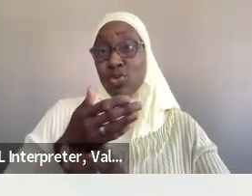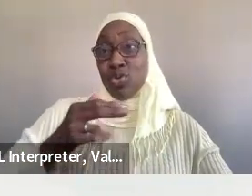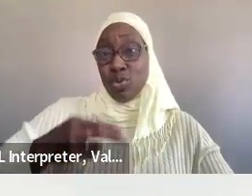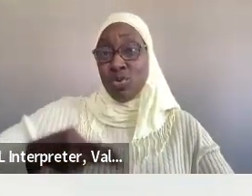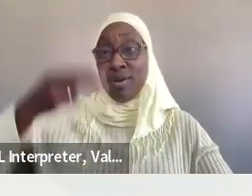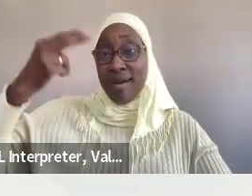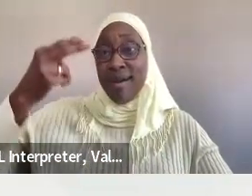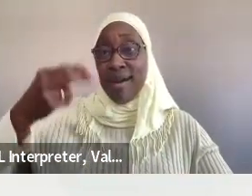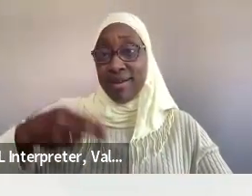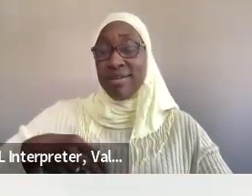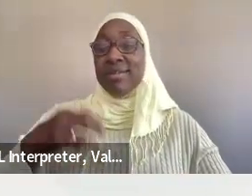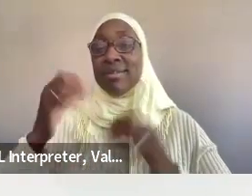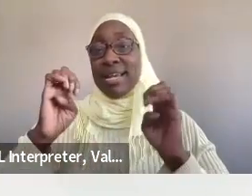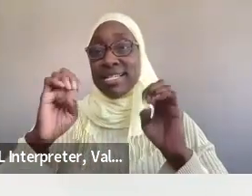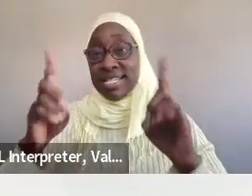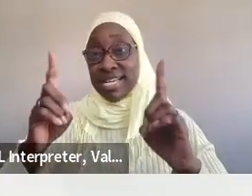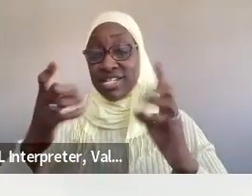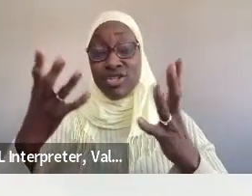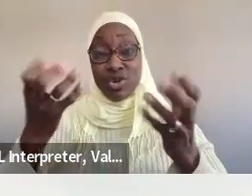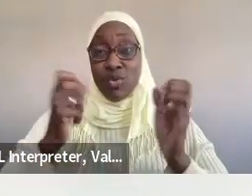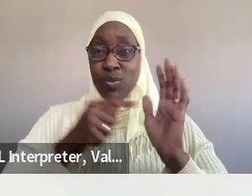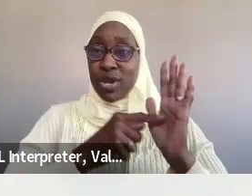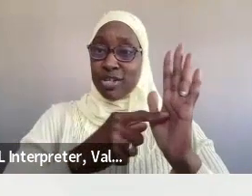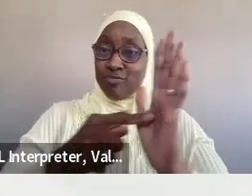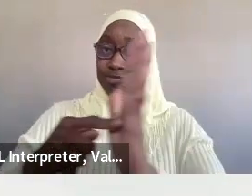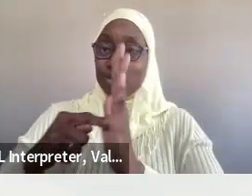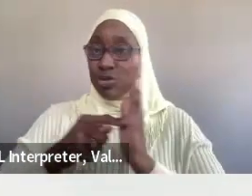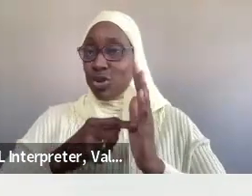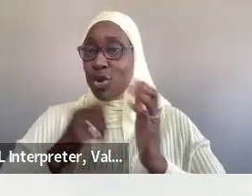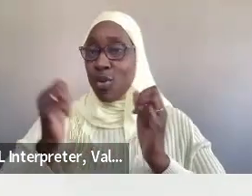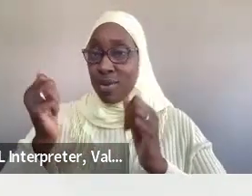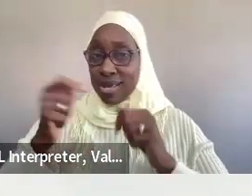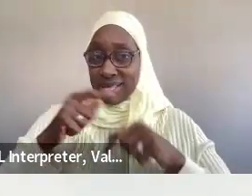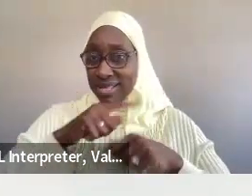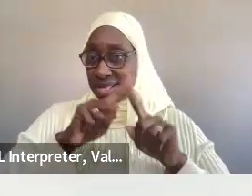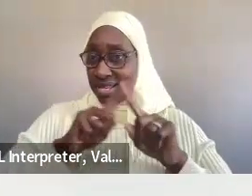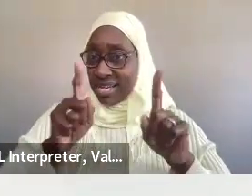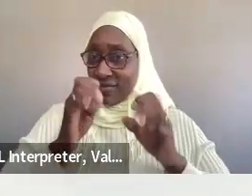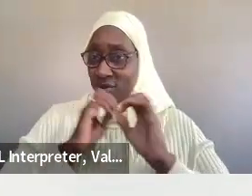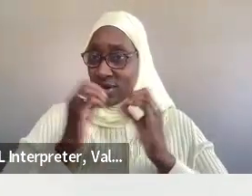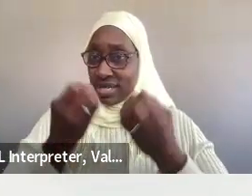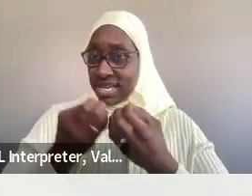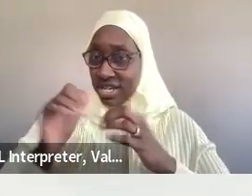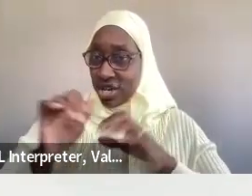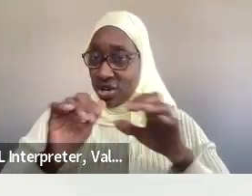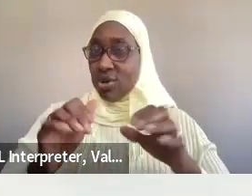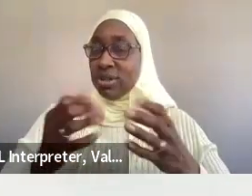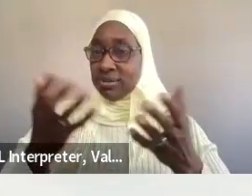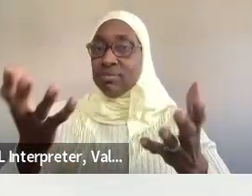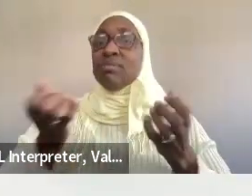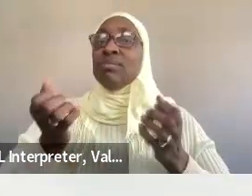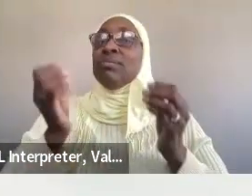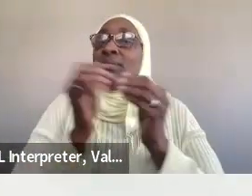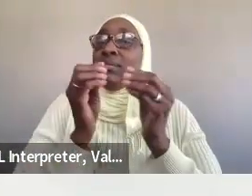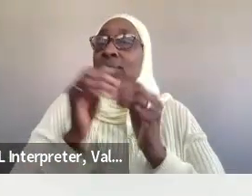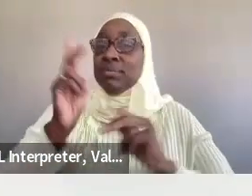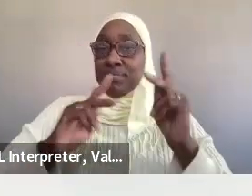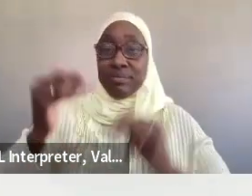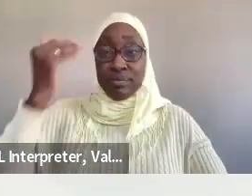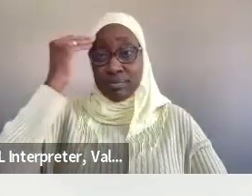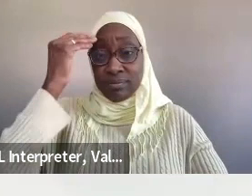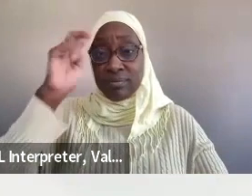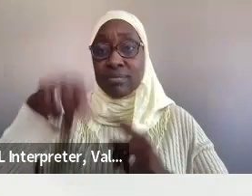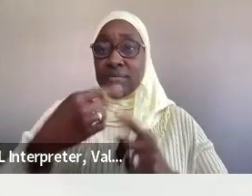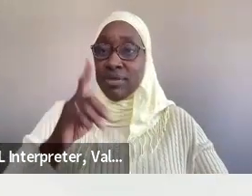showcasing what these organizations are doing will help to raise awareness of this disability justice and